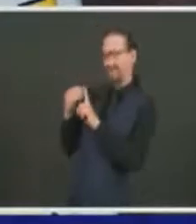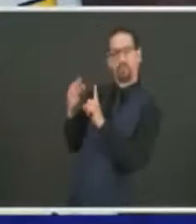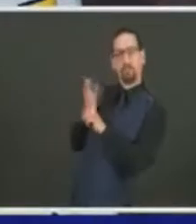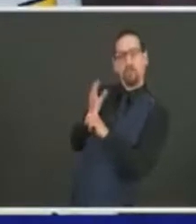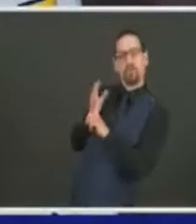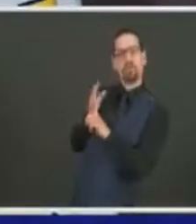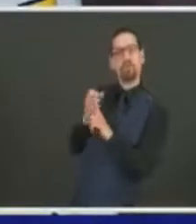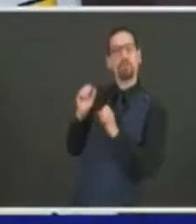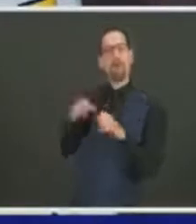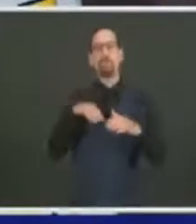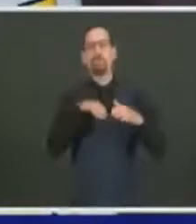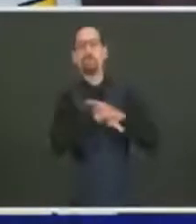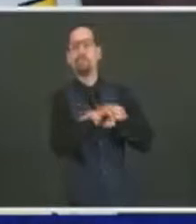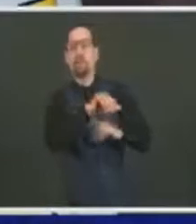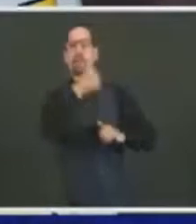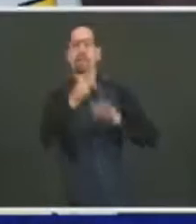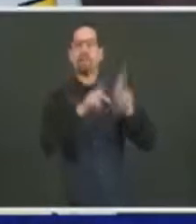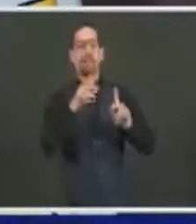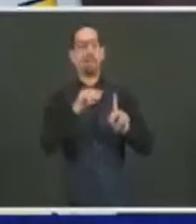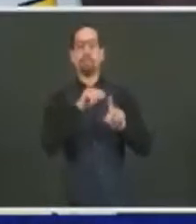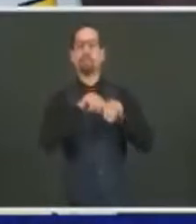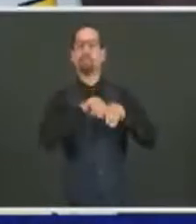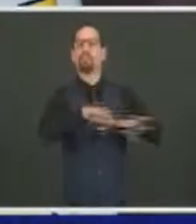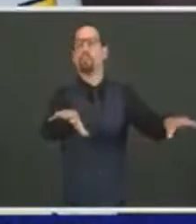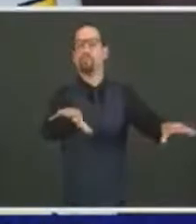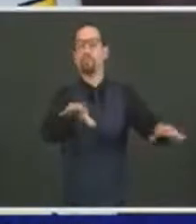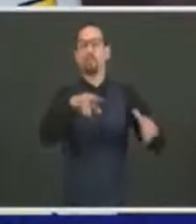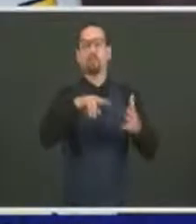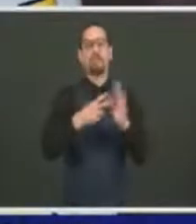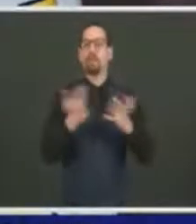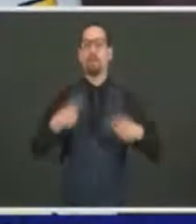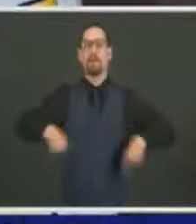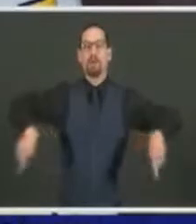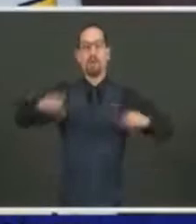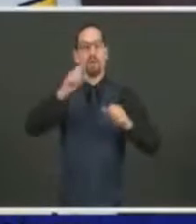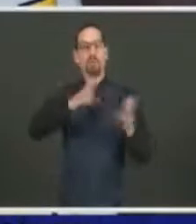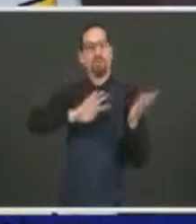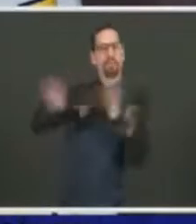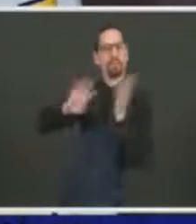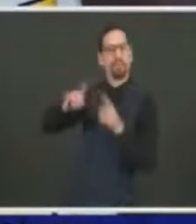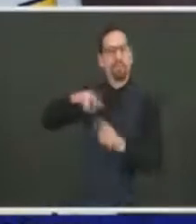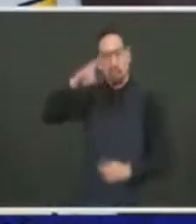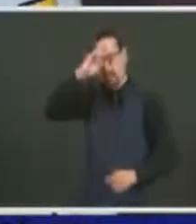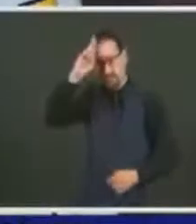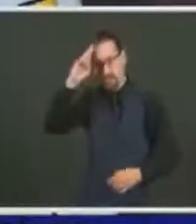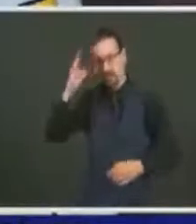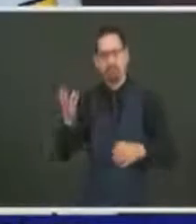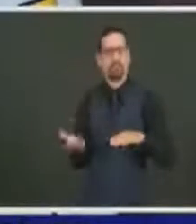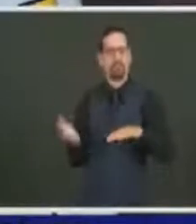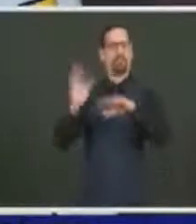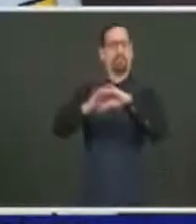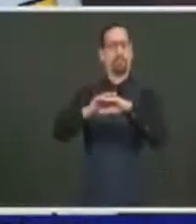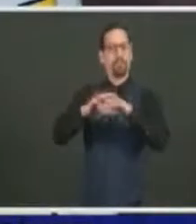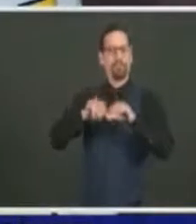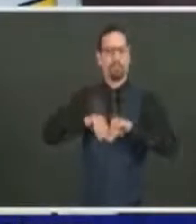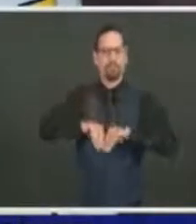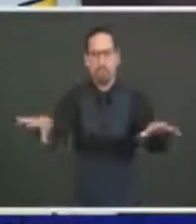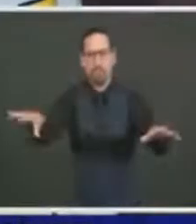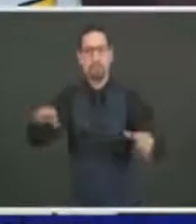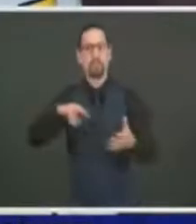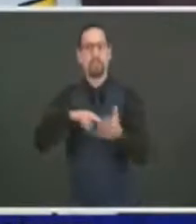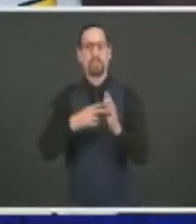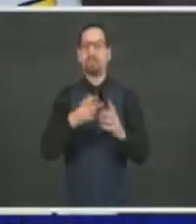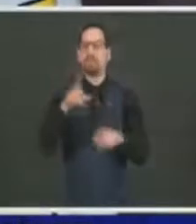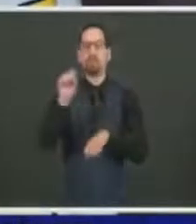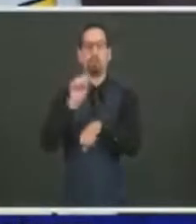or worse. You will contribute to an outbreak in your community, in your place of work. And many